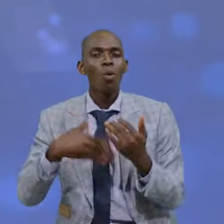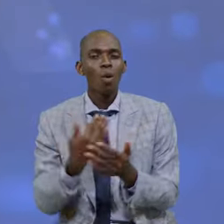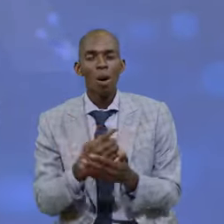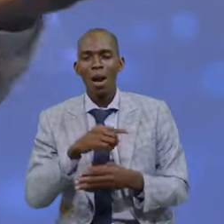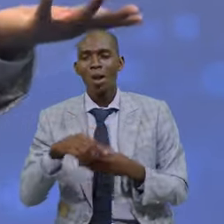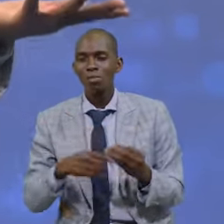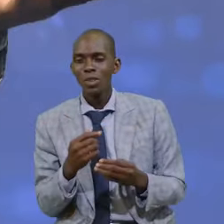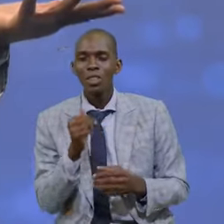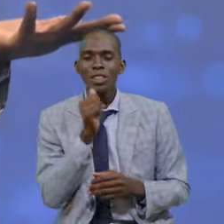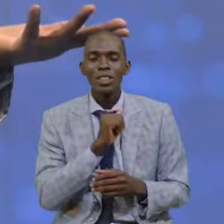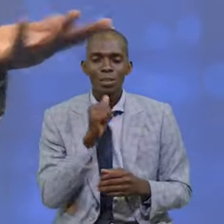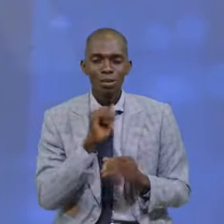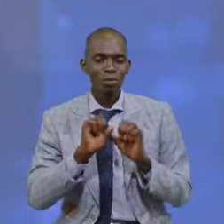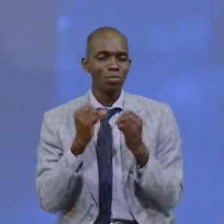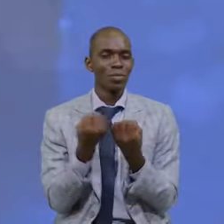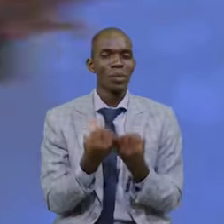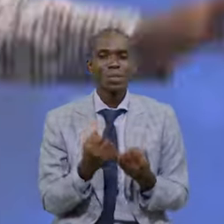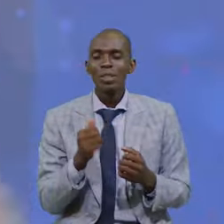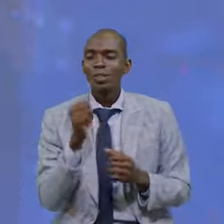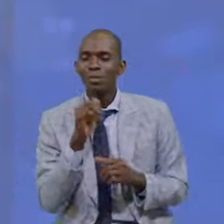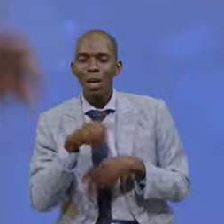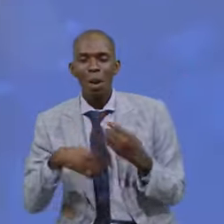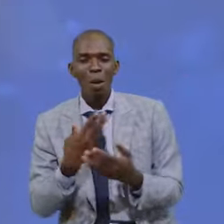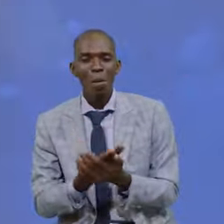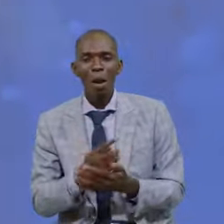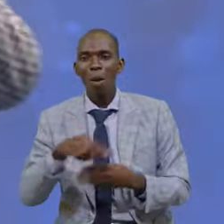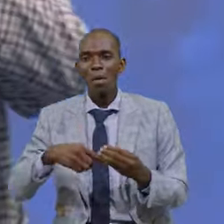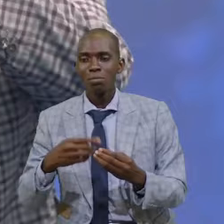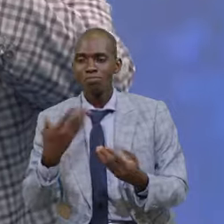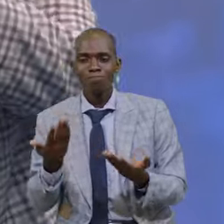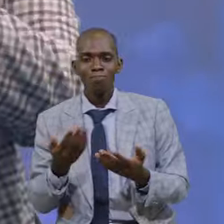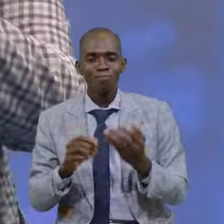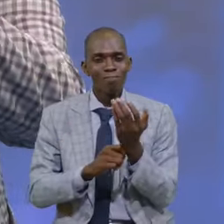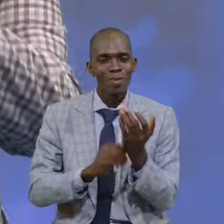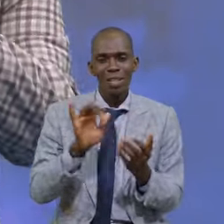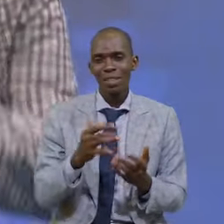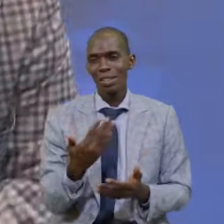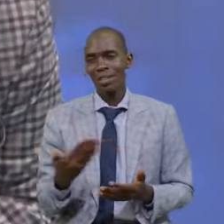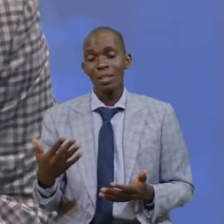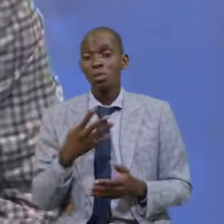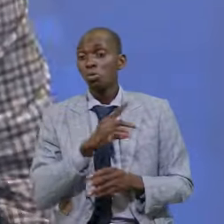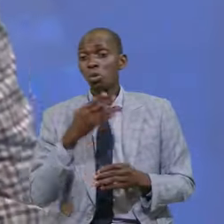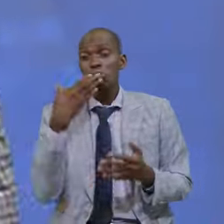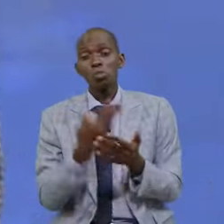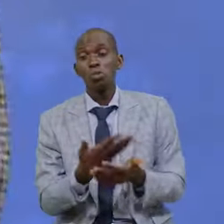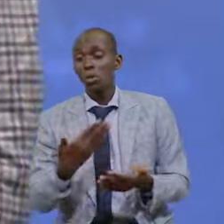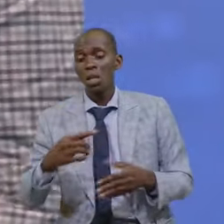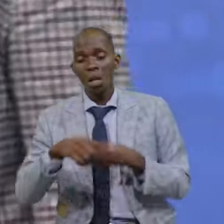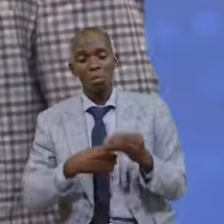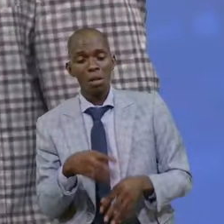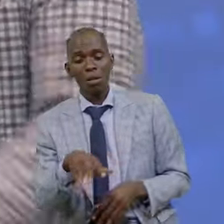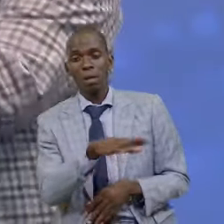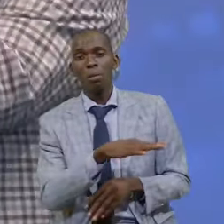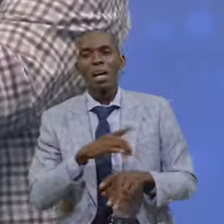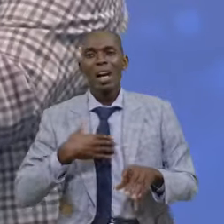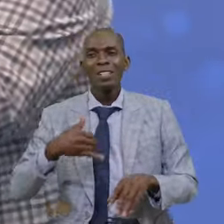society, and it's all of sensuality. No good story to write about them. And yet, and yet, and yet, even though